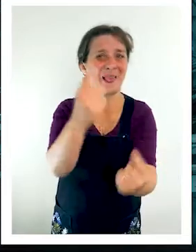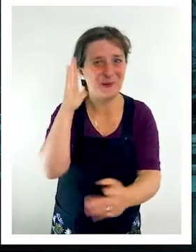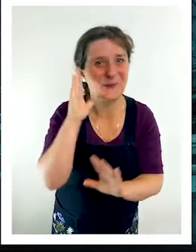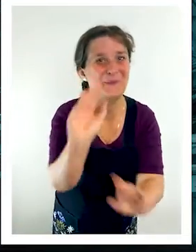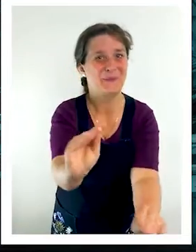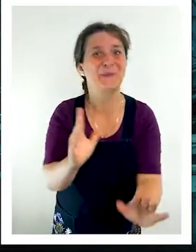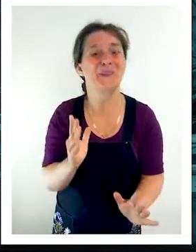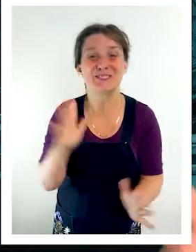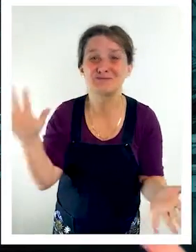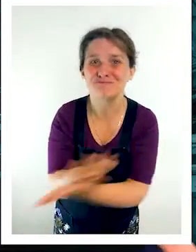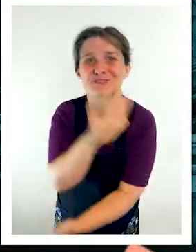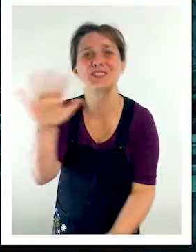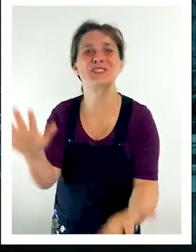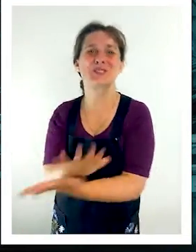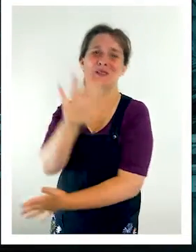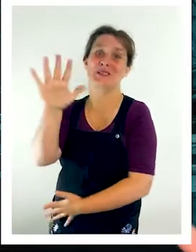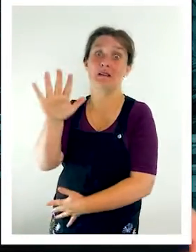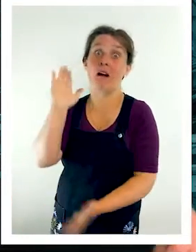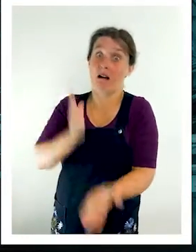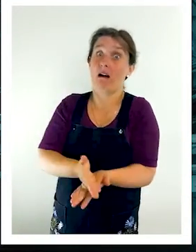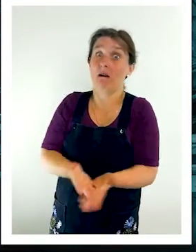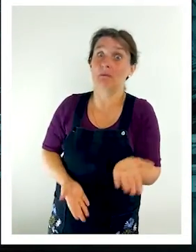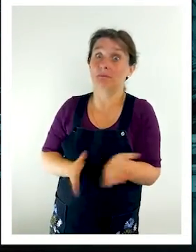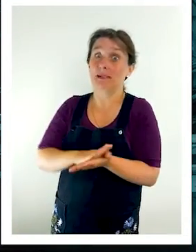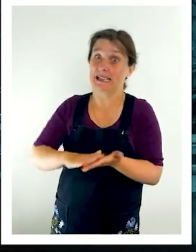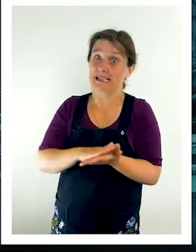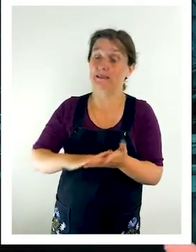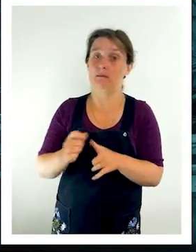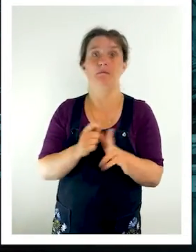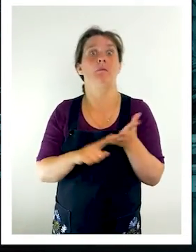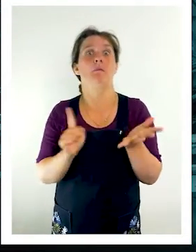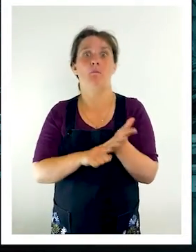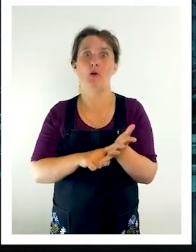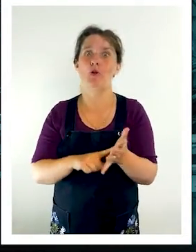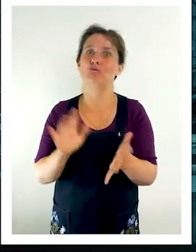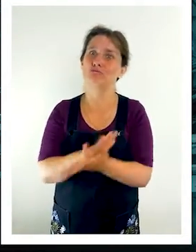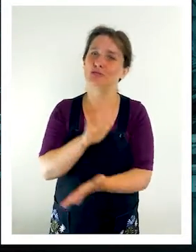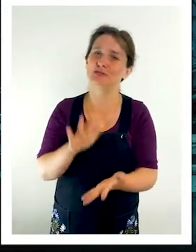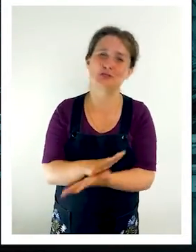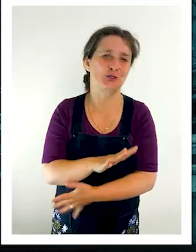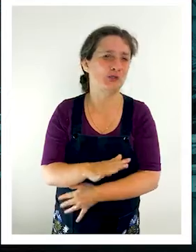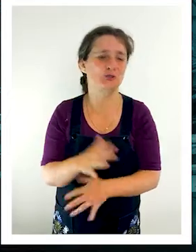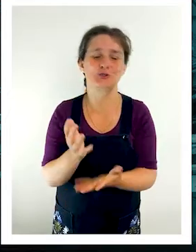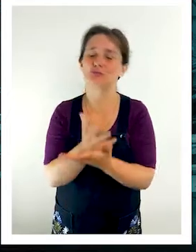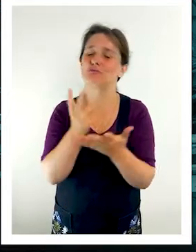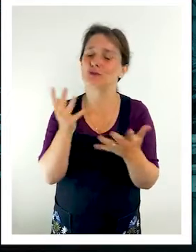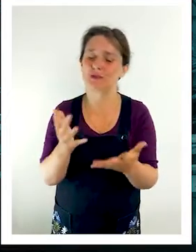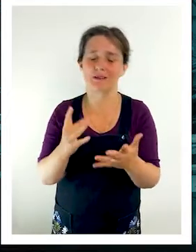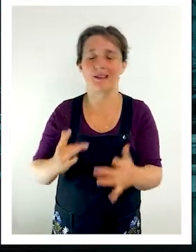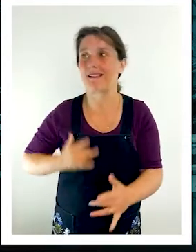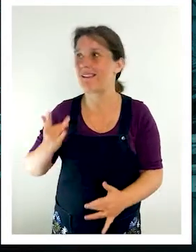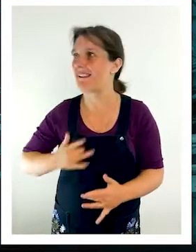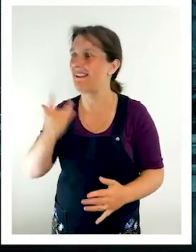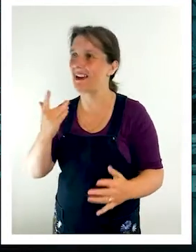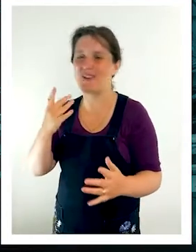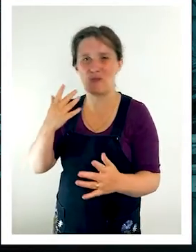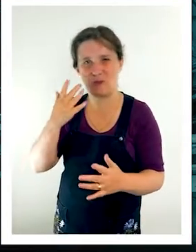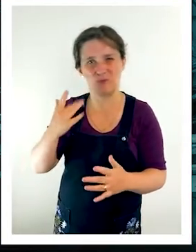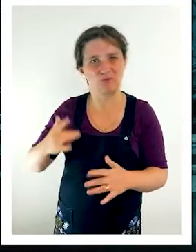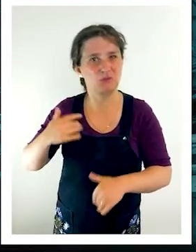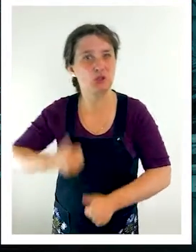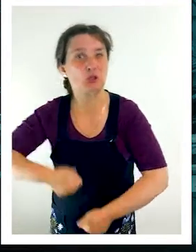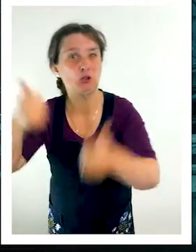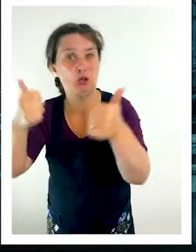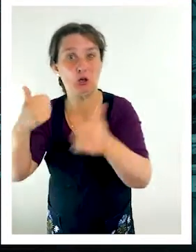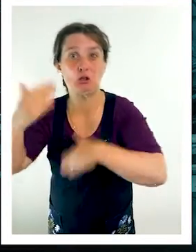rejoice." And boy, did he mean it. I mean, Paul rejoiced always. He rejoiced when life was going great, and he rejoiced when he